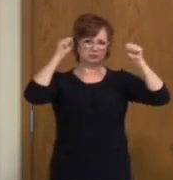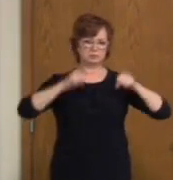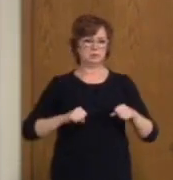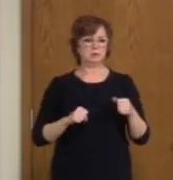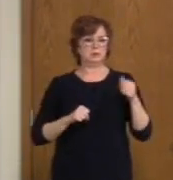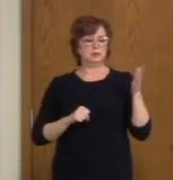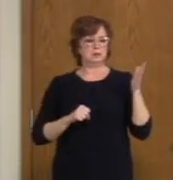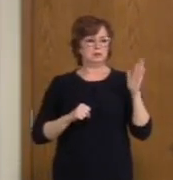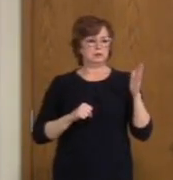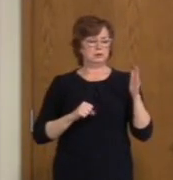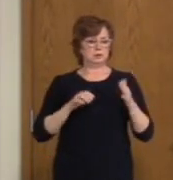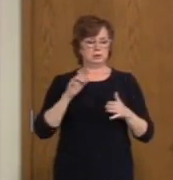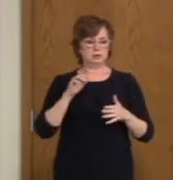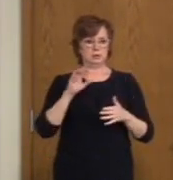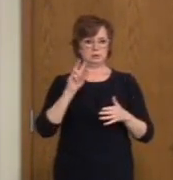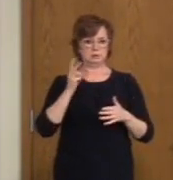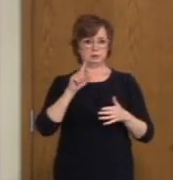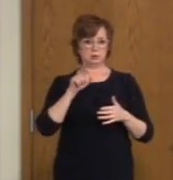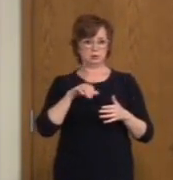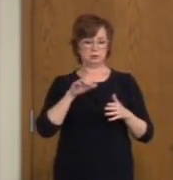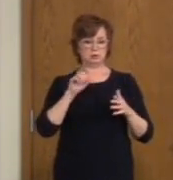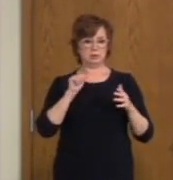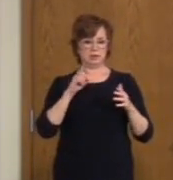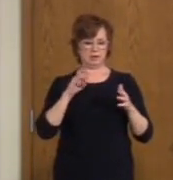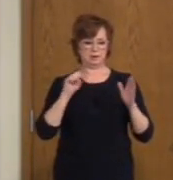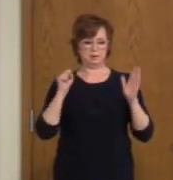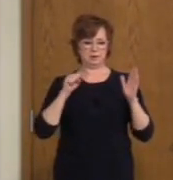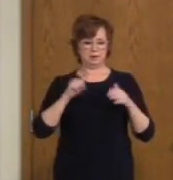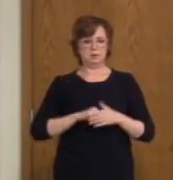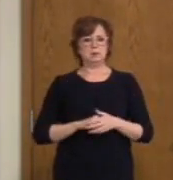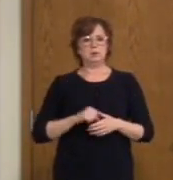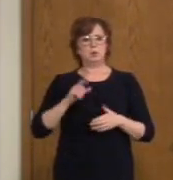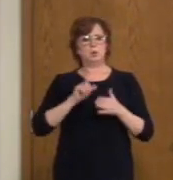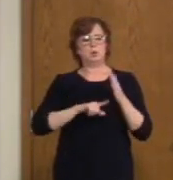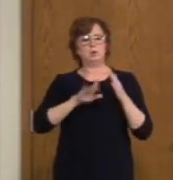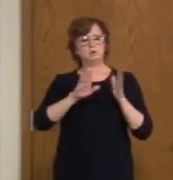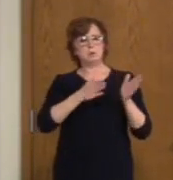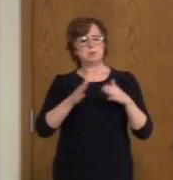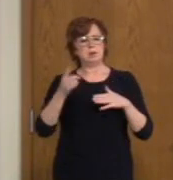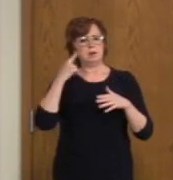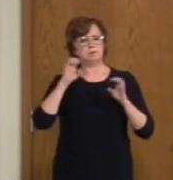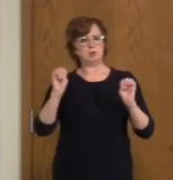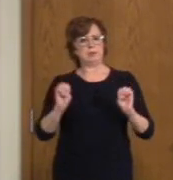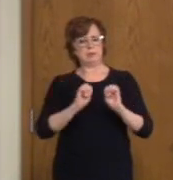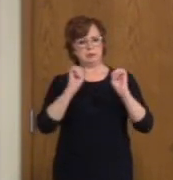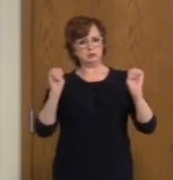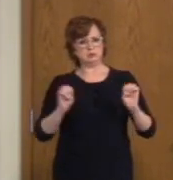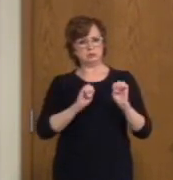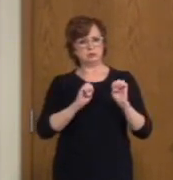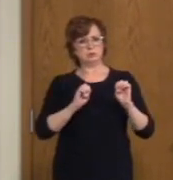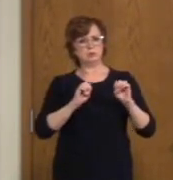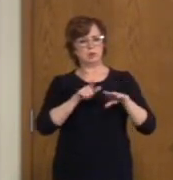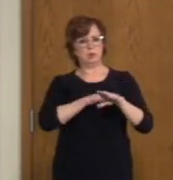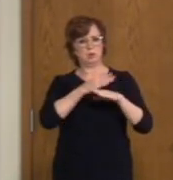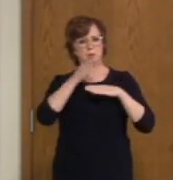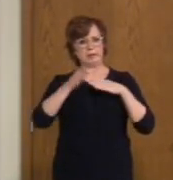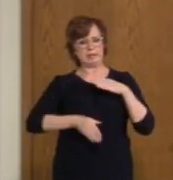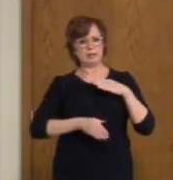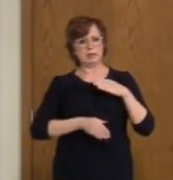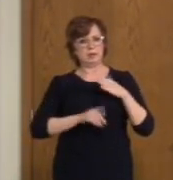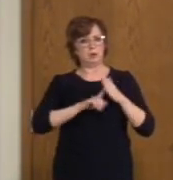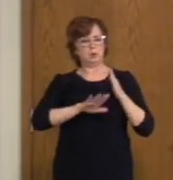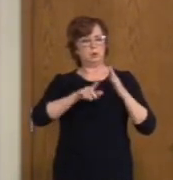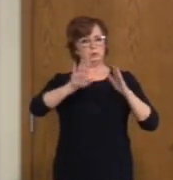Mr. Premier, what's your message to people intending to gather over Easter? I know in different parts of the province there's different rules in place, but